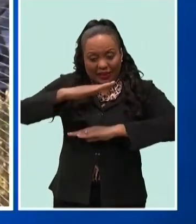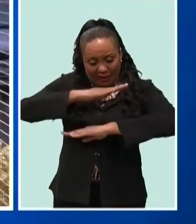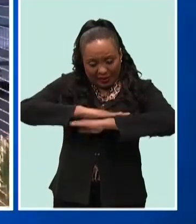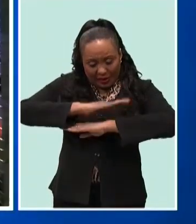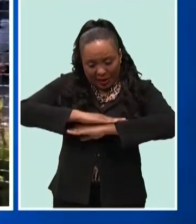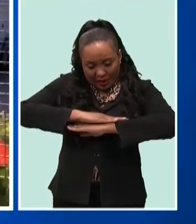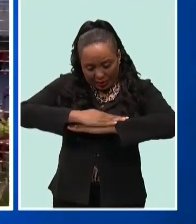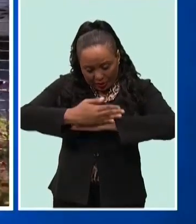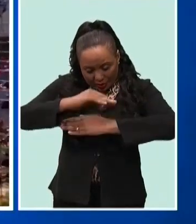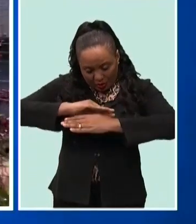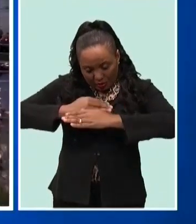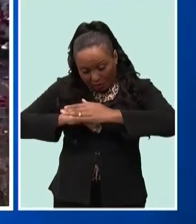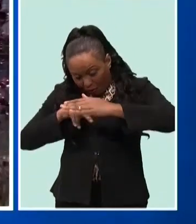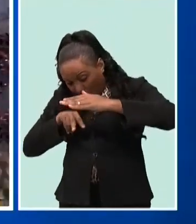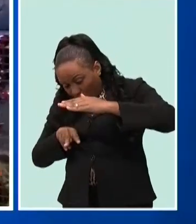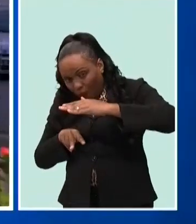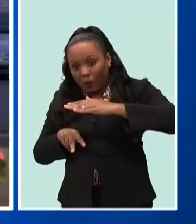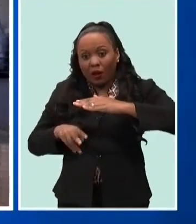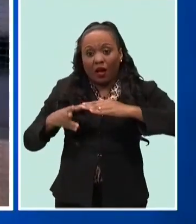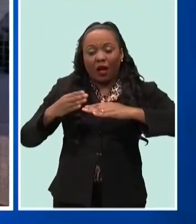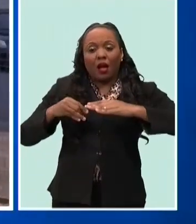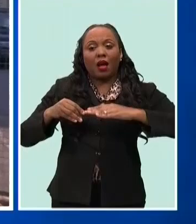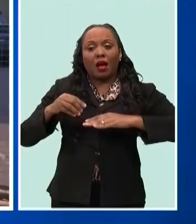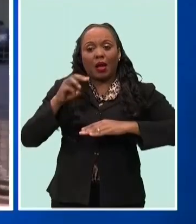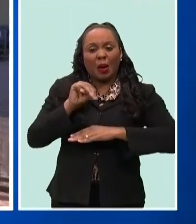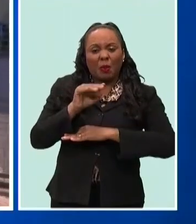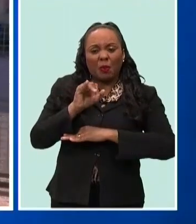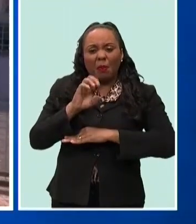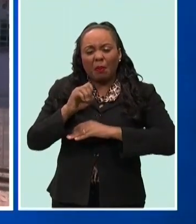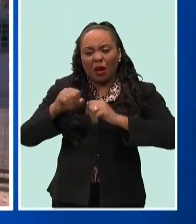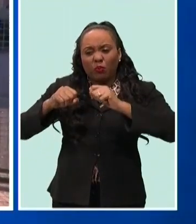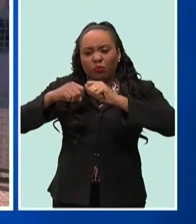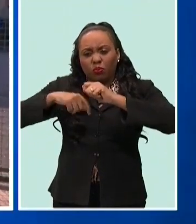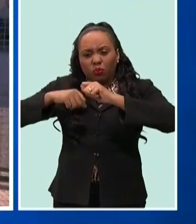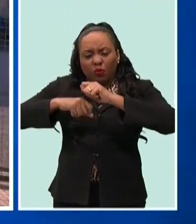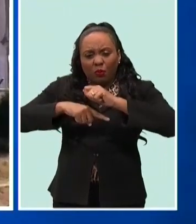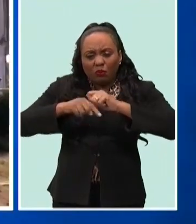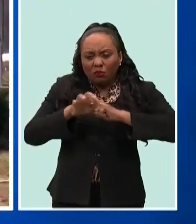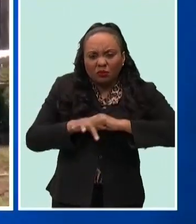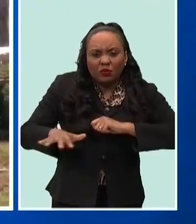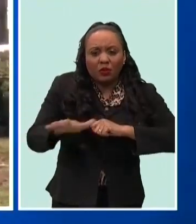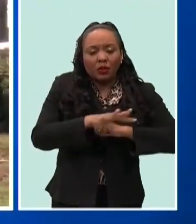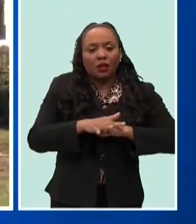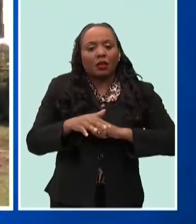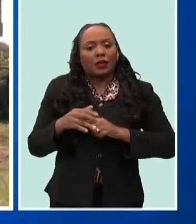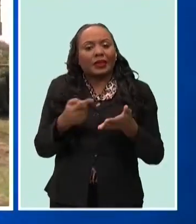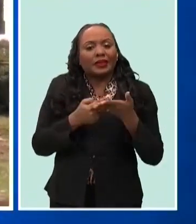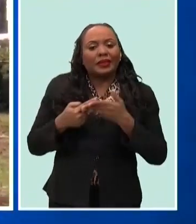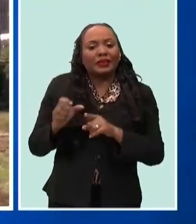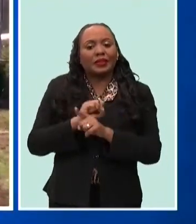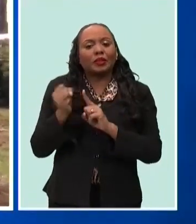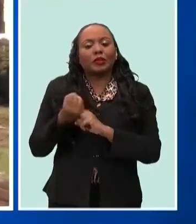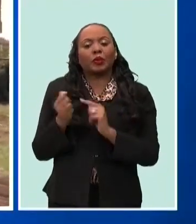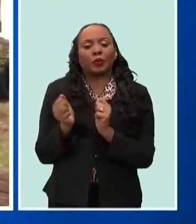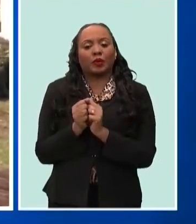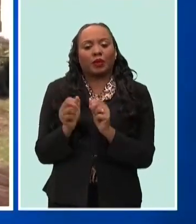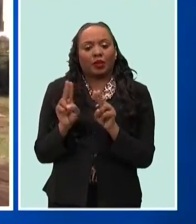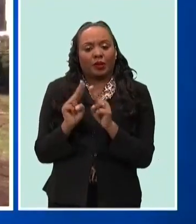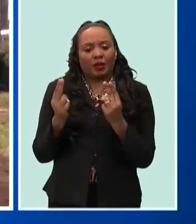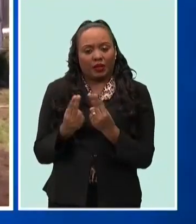over that school. Now, the teachers met with their union representative to discuss the situation. CBC understands it was subsequently determined